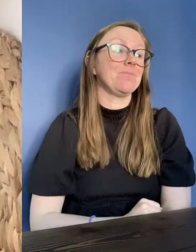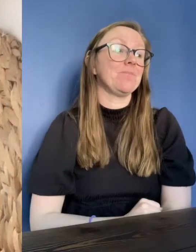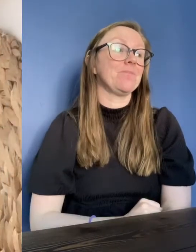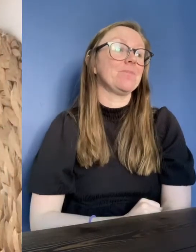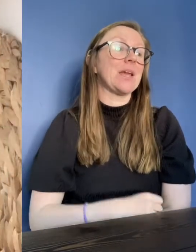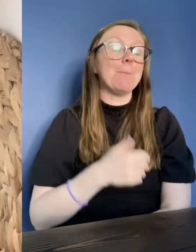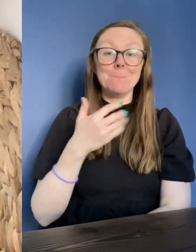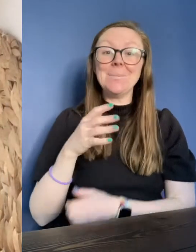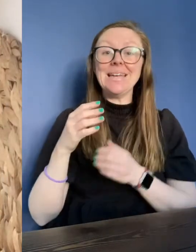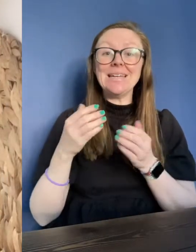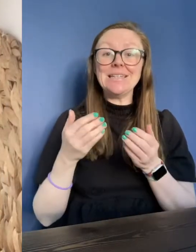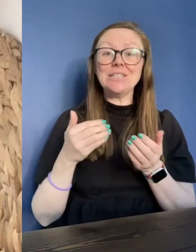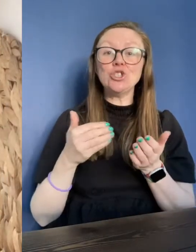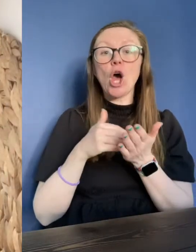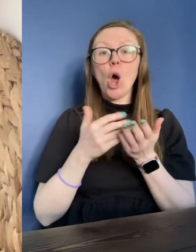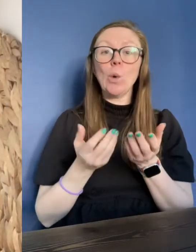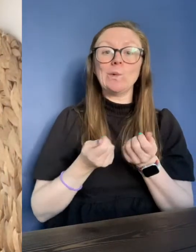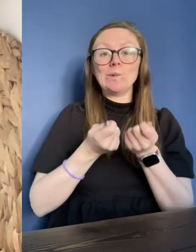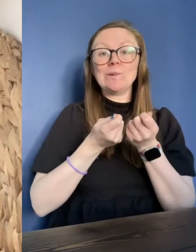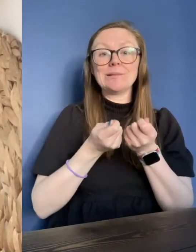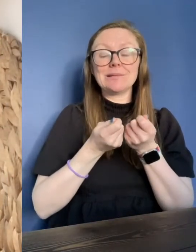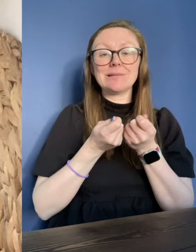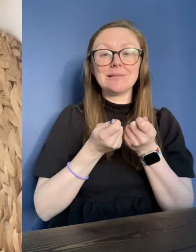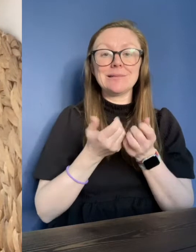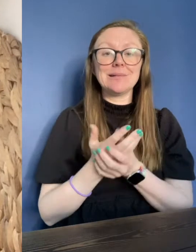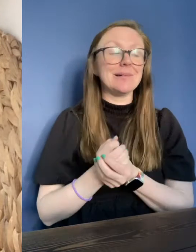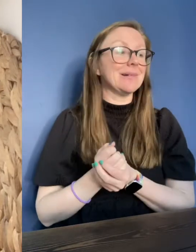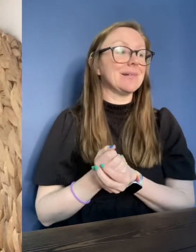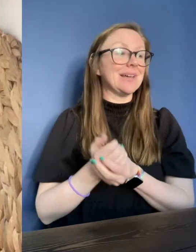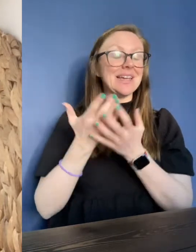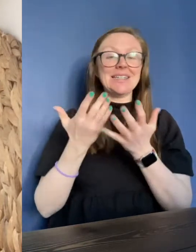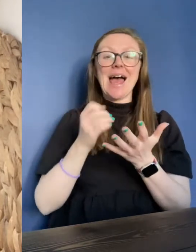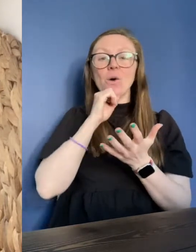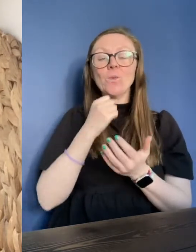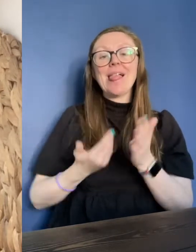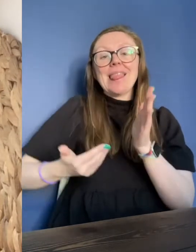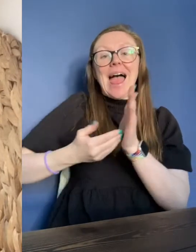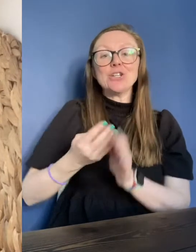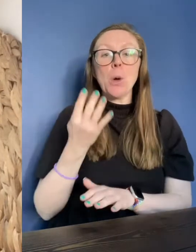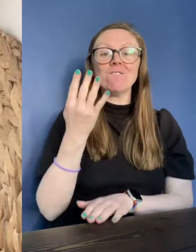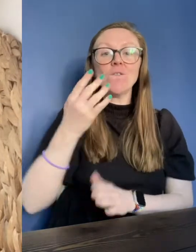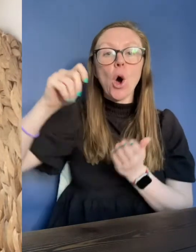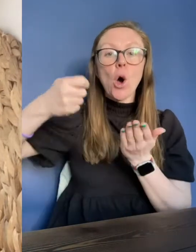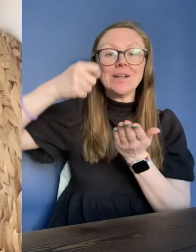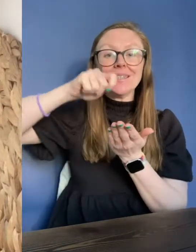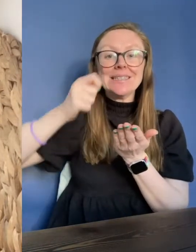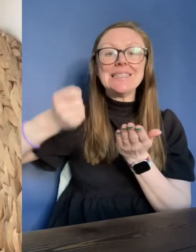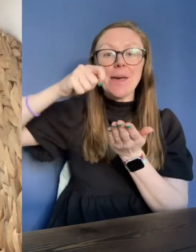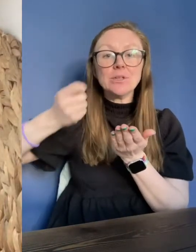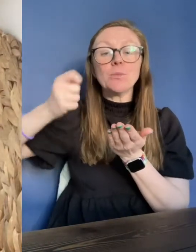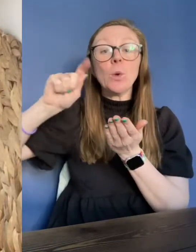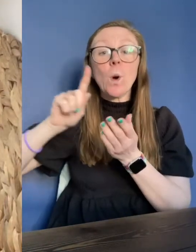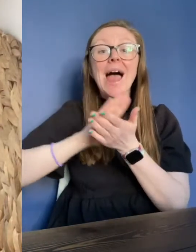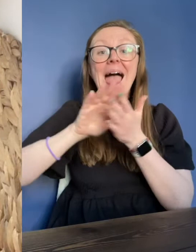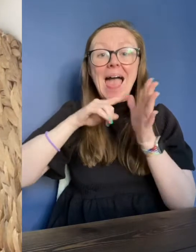I've toasted the Himalayan balsam seeds, and now I'm going to add 4 tablespoons of